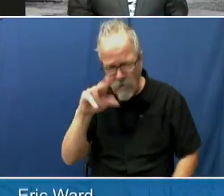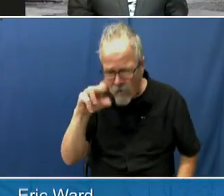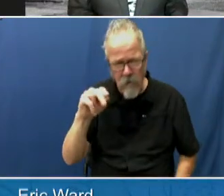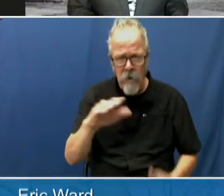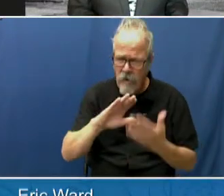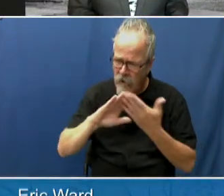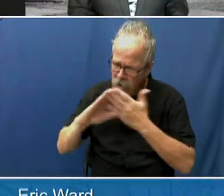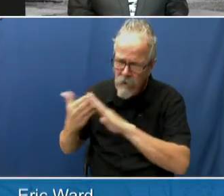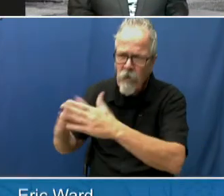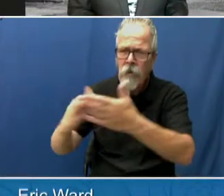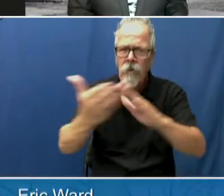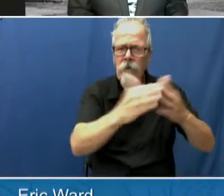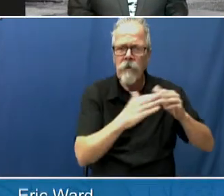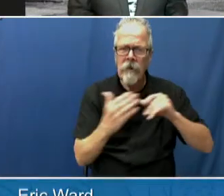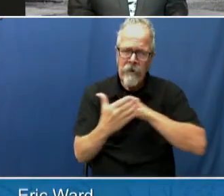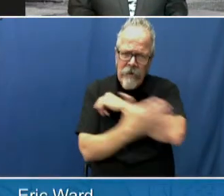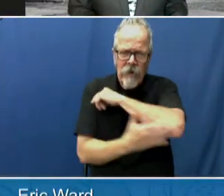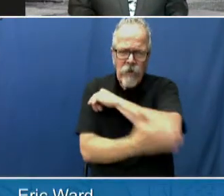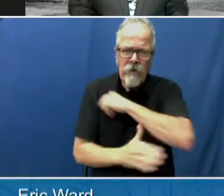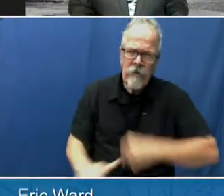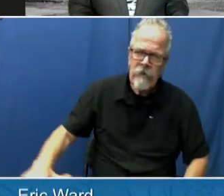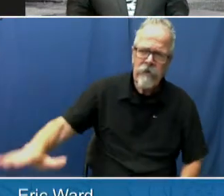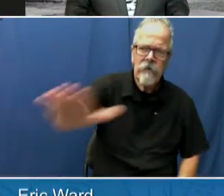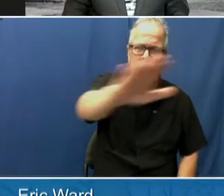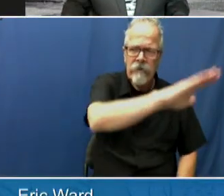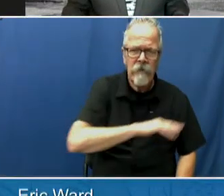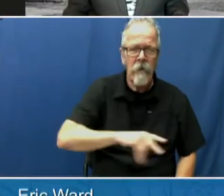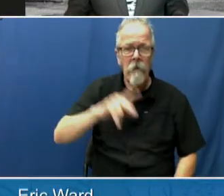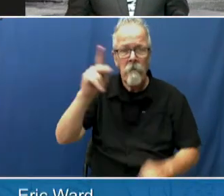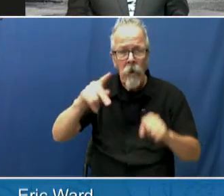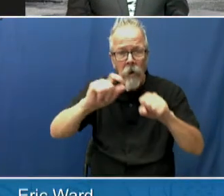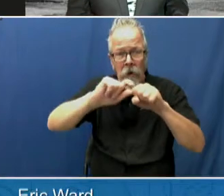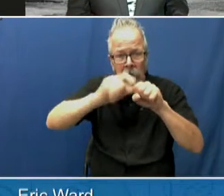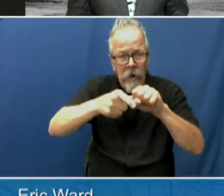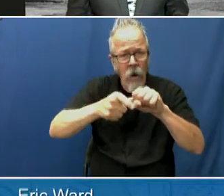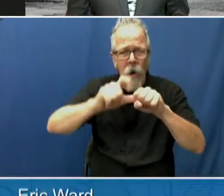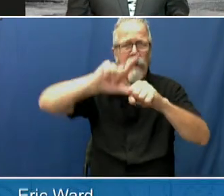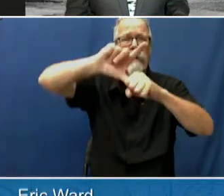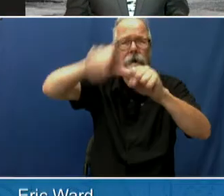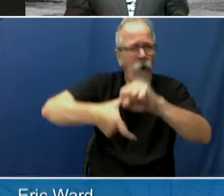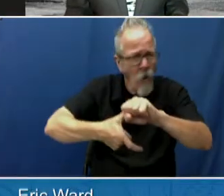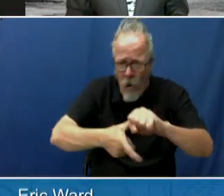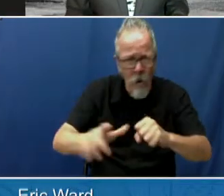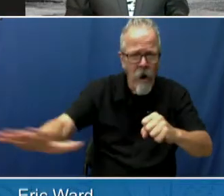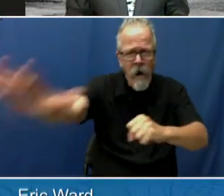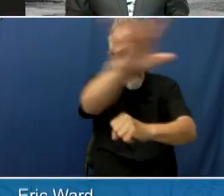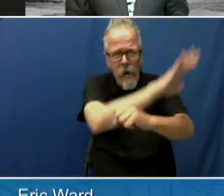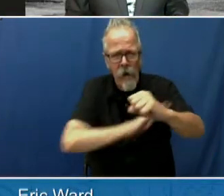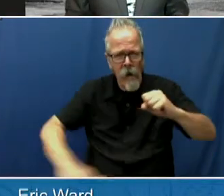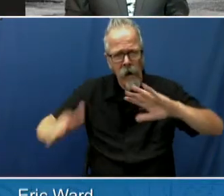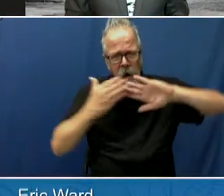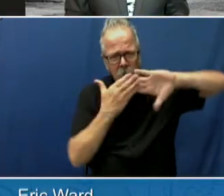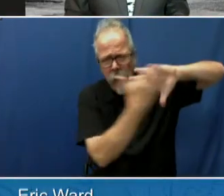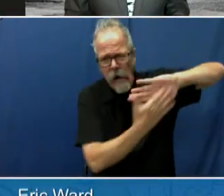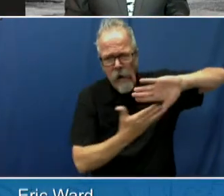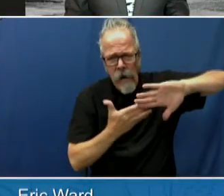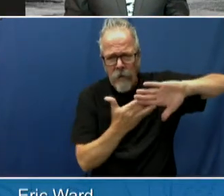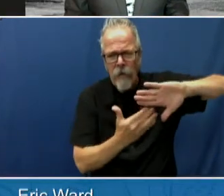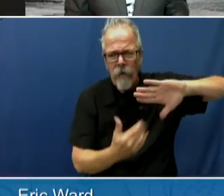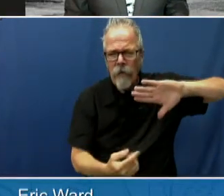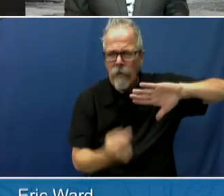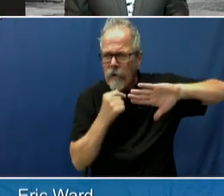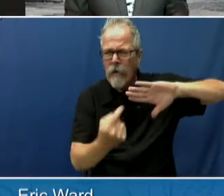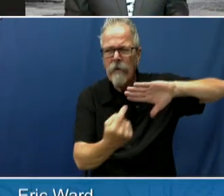communities surrounding the metro area need to take responsibility for countering paramilitary and